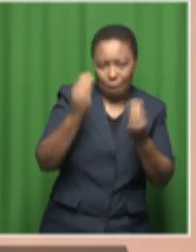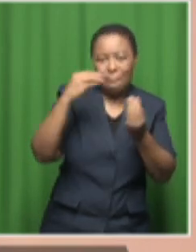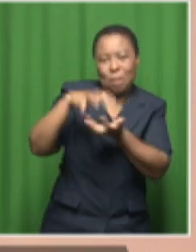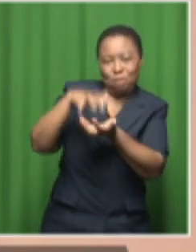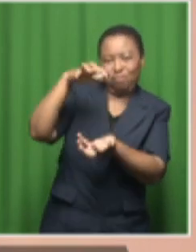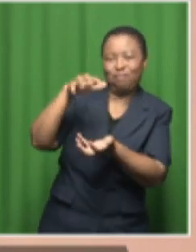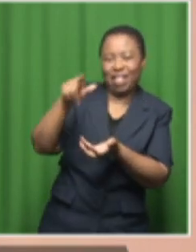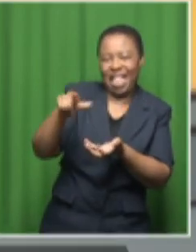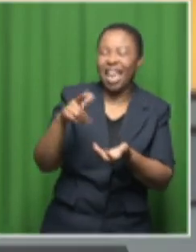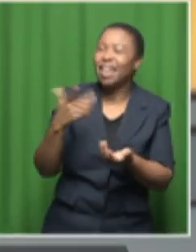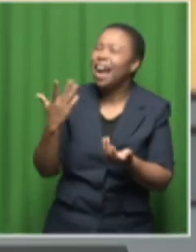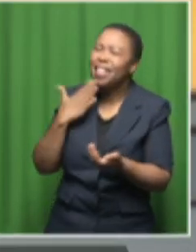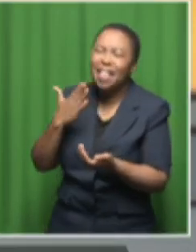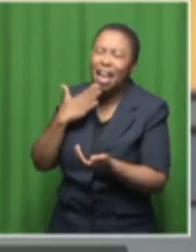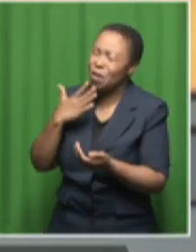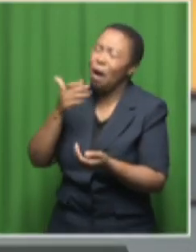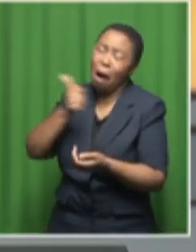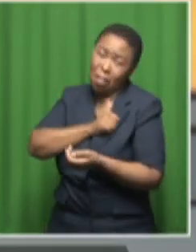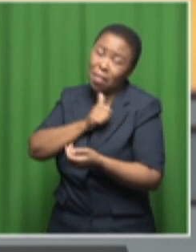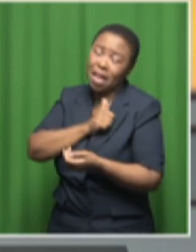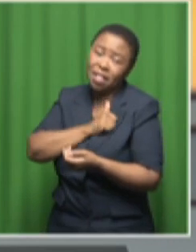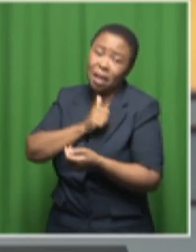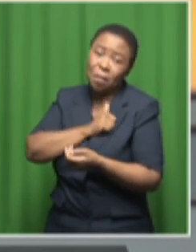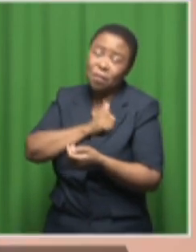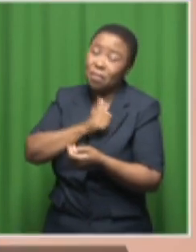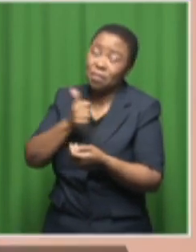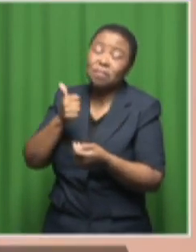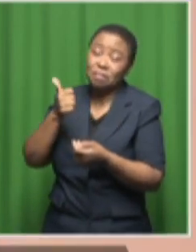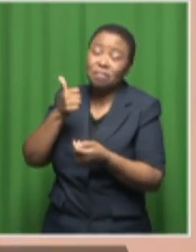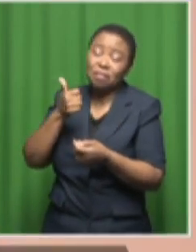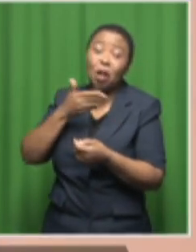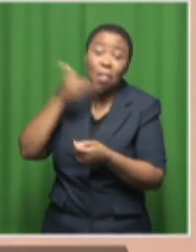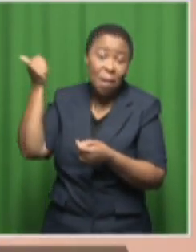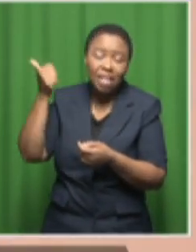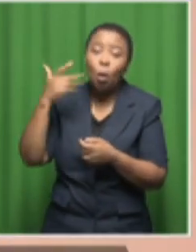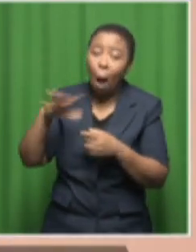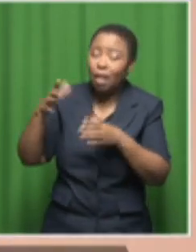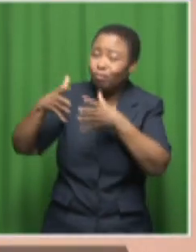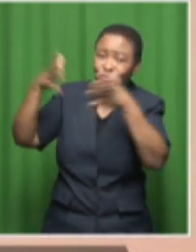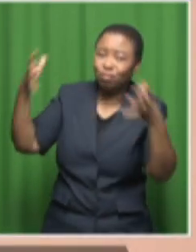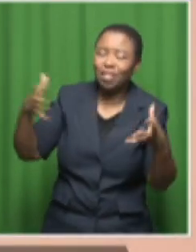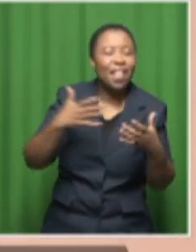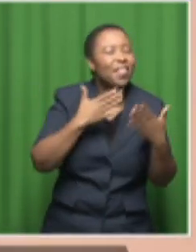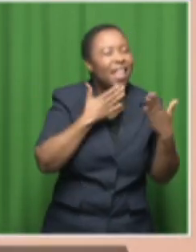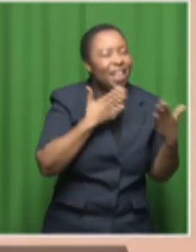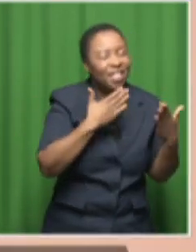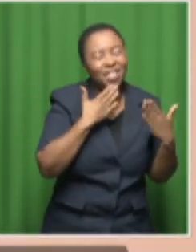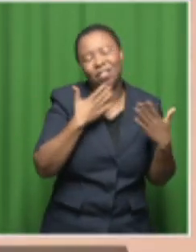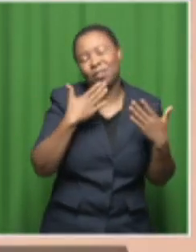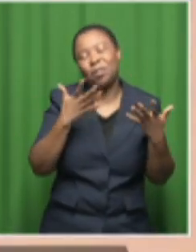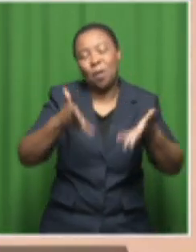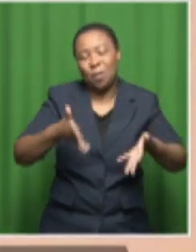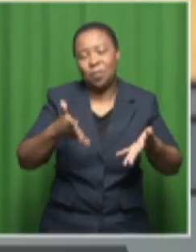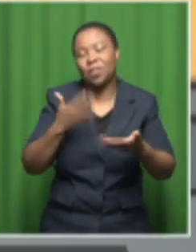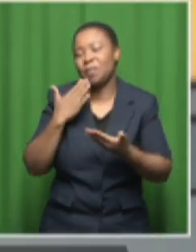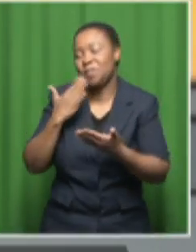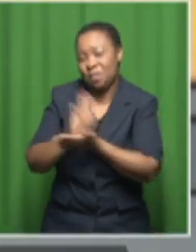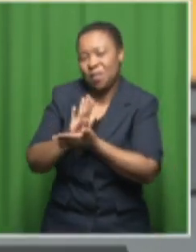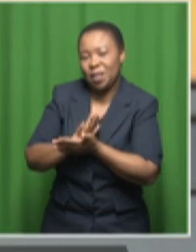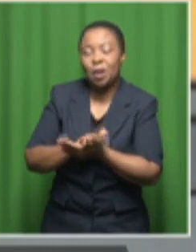there. All the best, man. Keep on growing. We want to see this business soar. Thank you very much. Great stuff. Chef Petunia, lovely chatting to you. Pleasure.